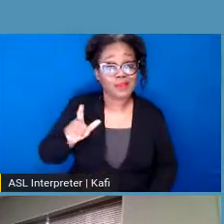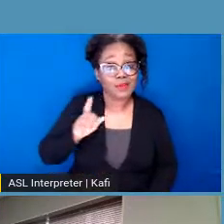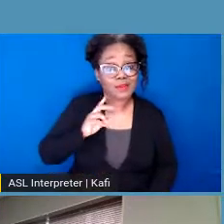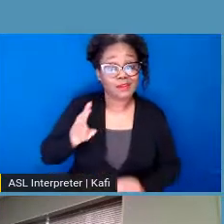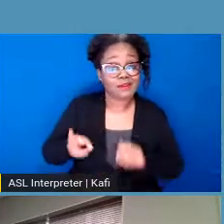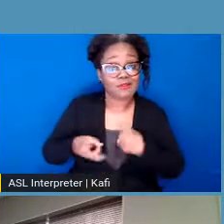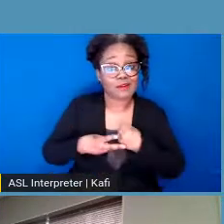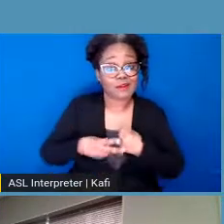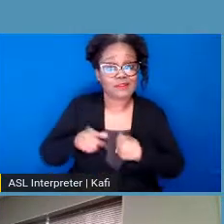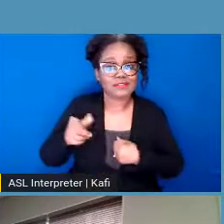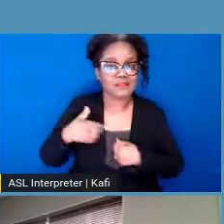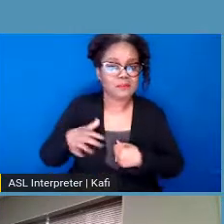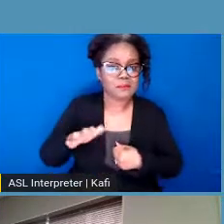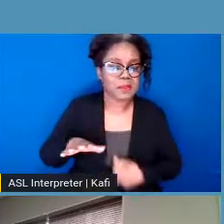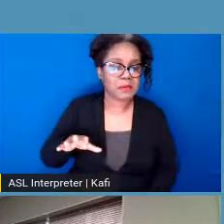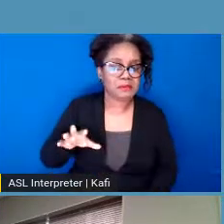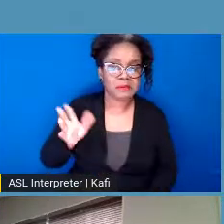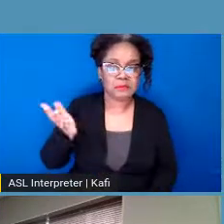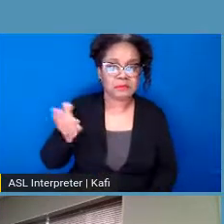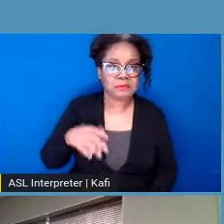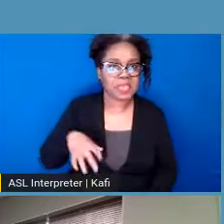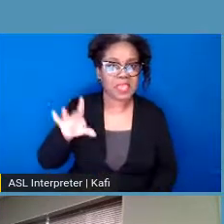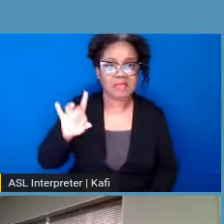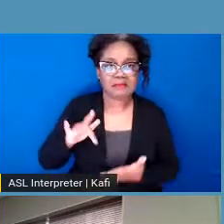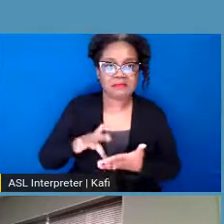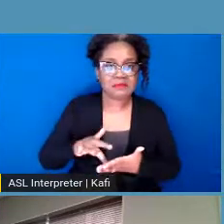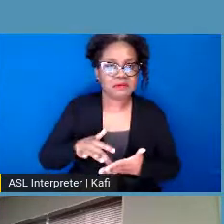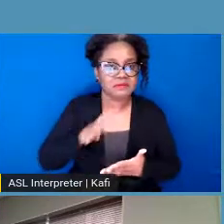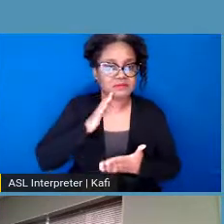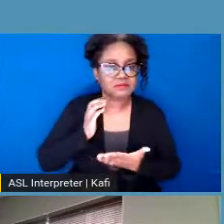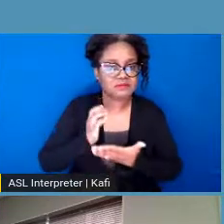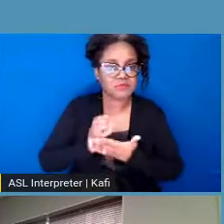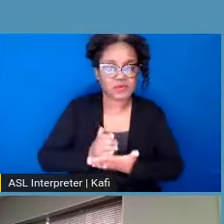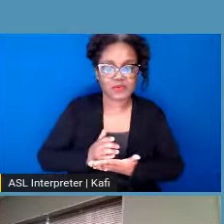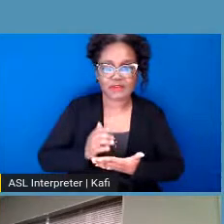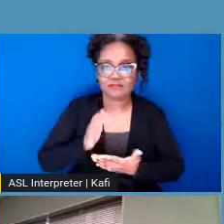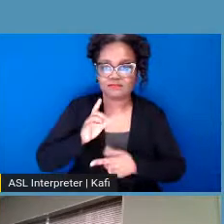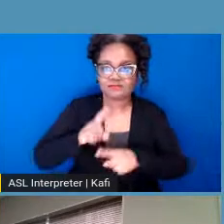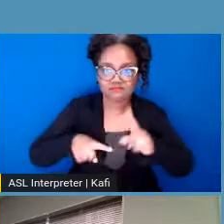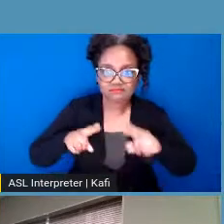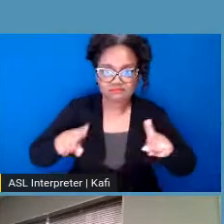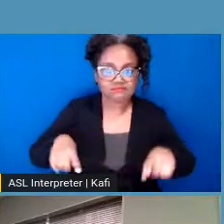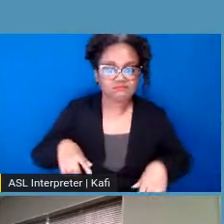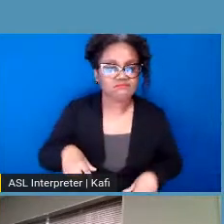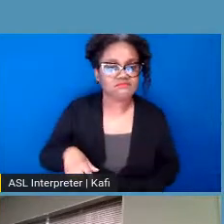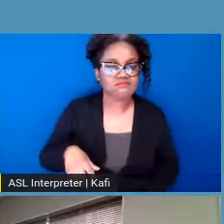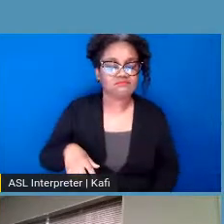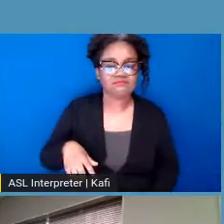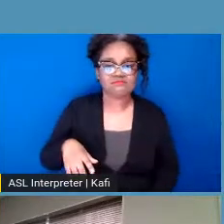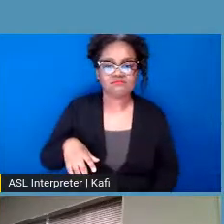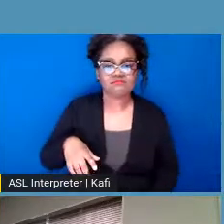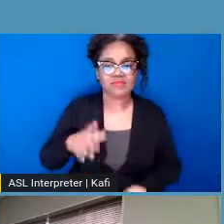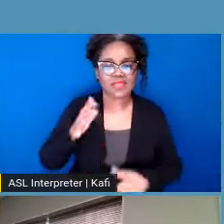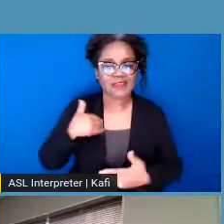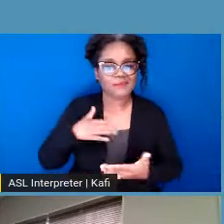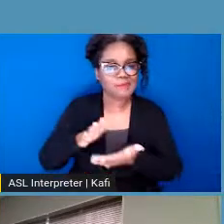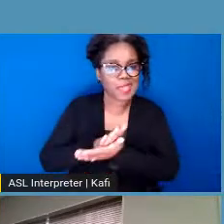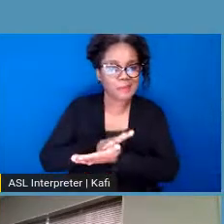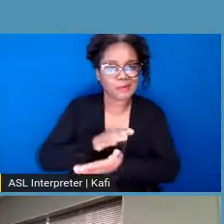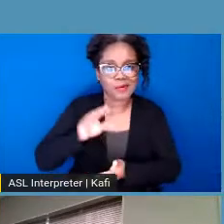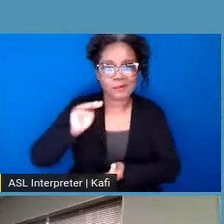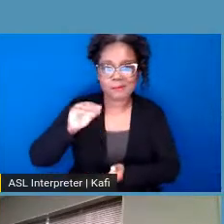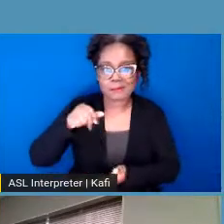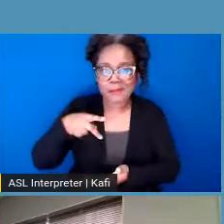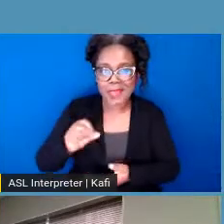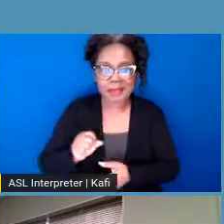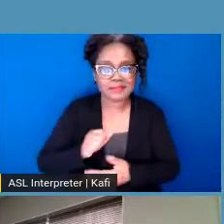slides, images of any kind you can think of, daguerreotypes, cyanotypes, as well as paper, archival material, maps,